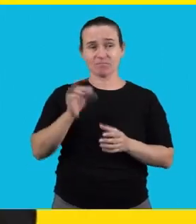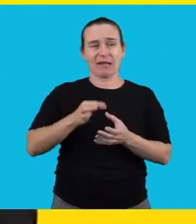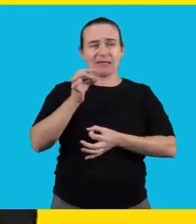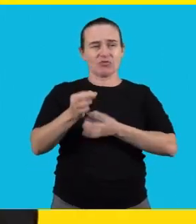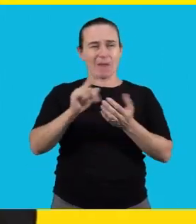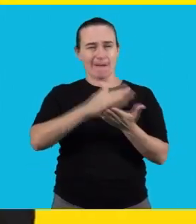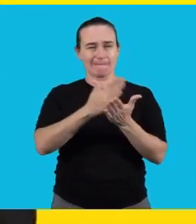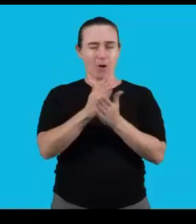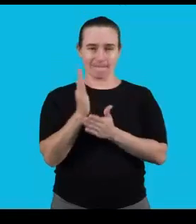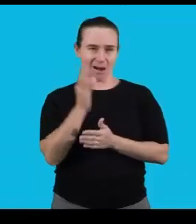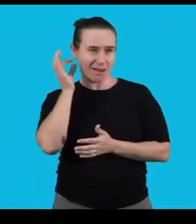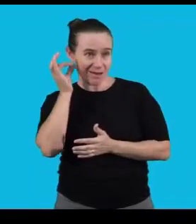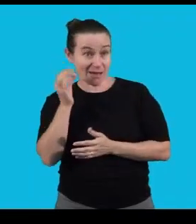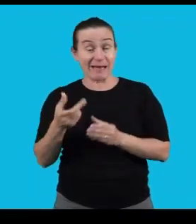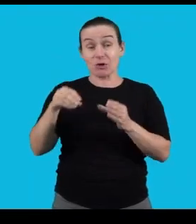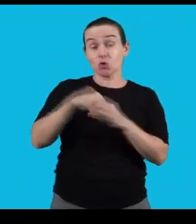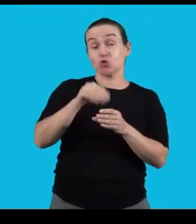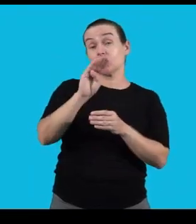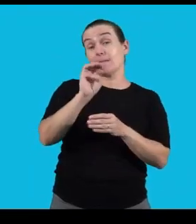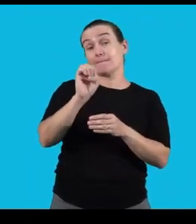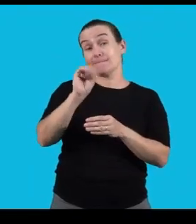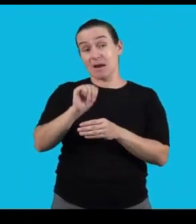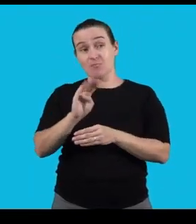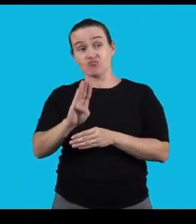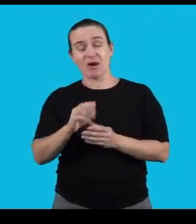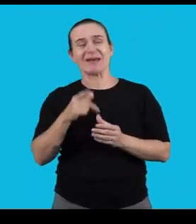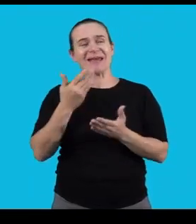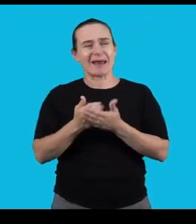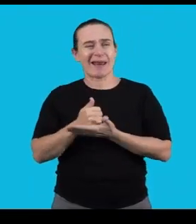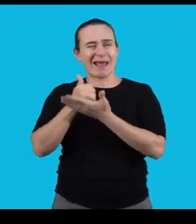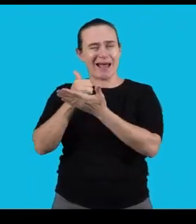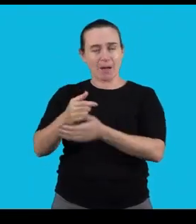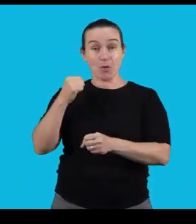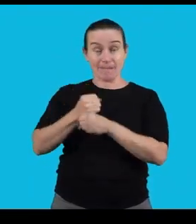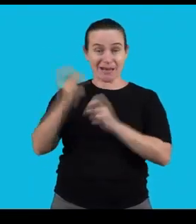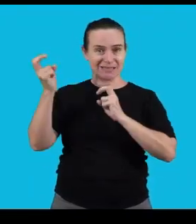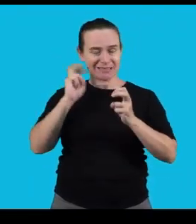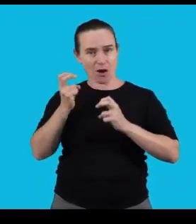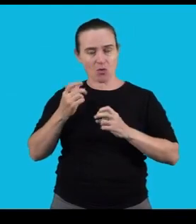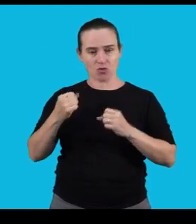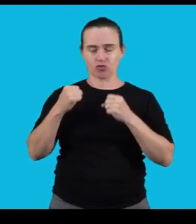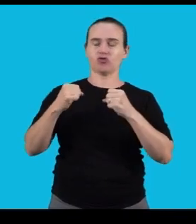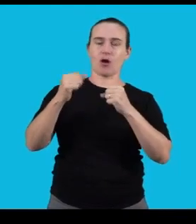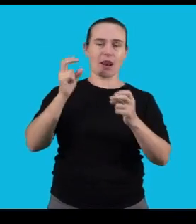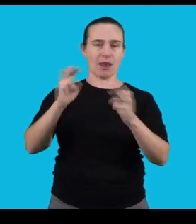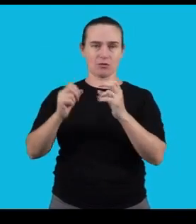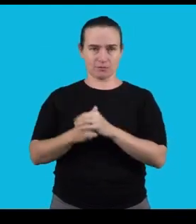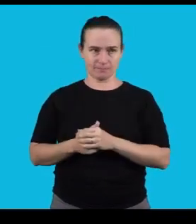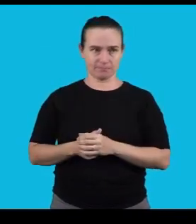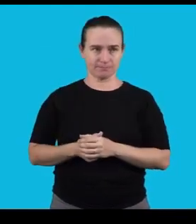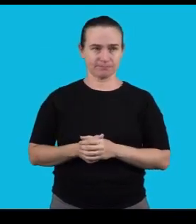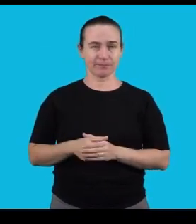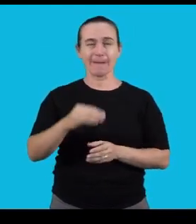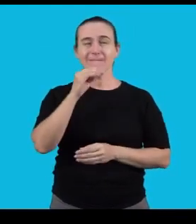244, describe how the parts of the middle ear, including the membranes, assist with amplifying sound. So we